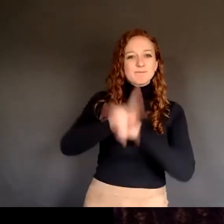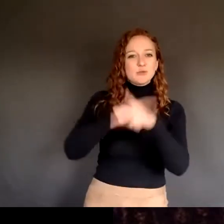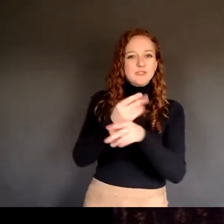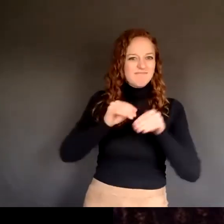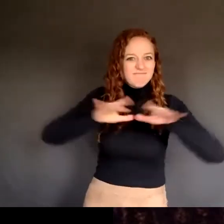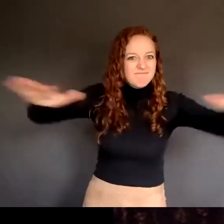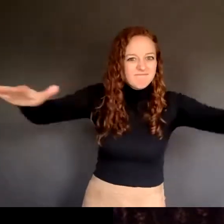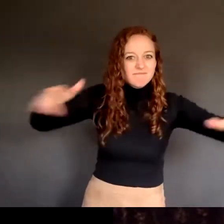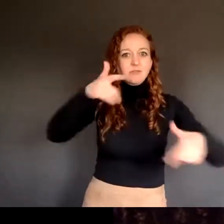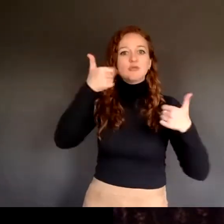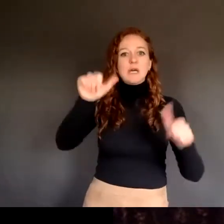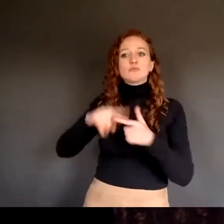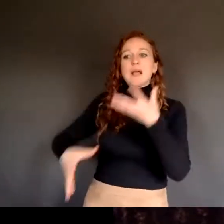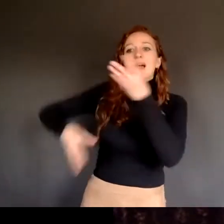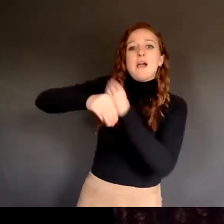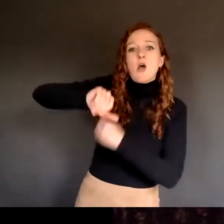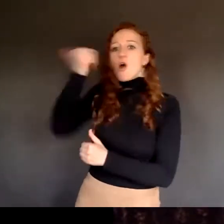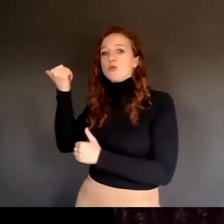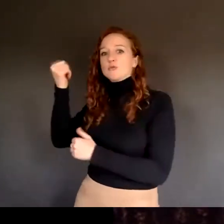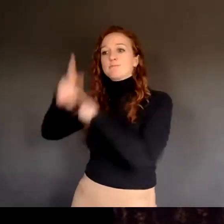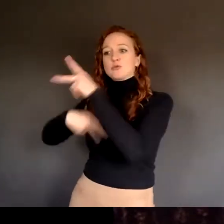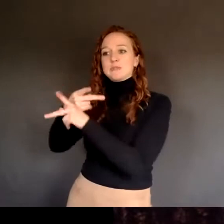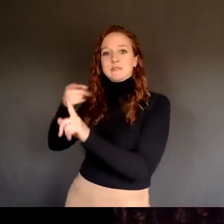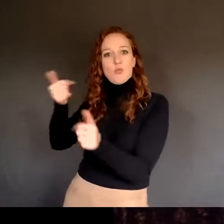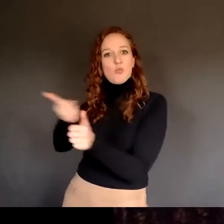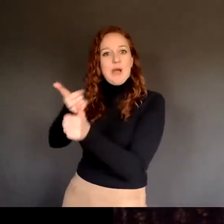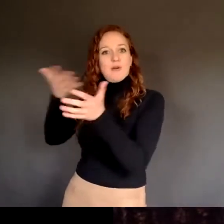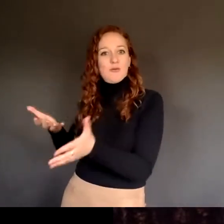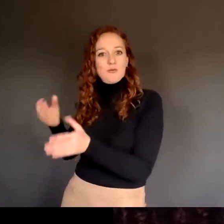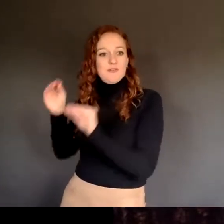little bit. When you've got an invasive species, for example, as a,